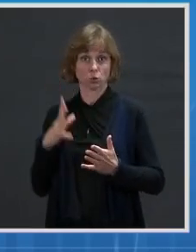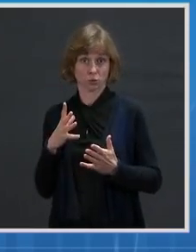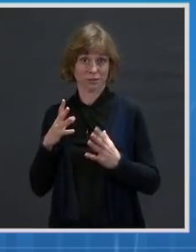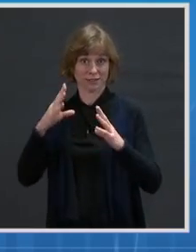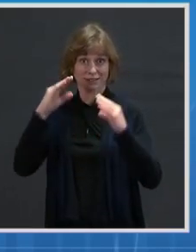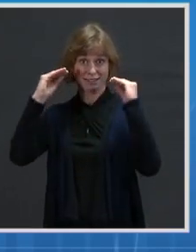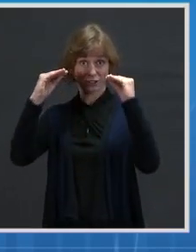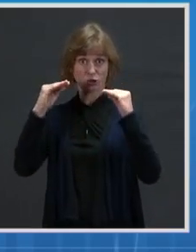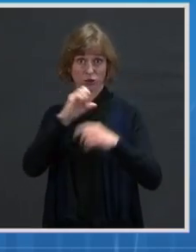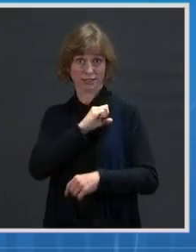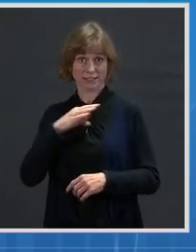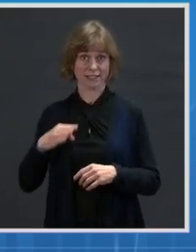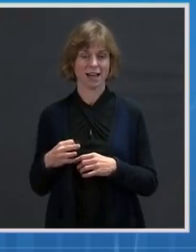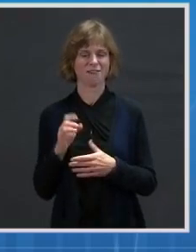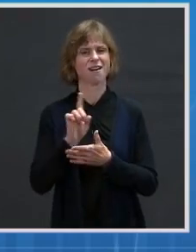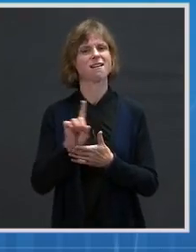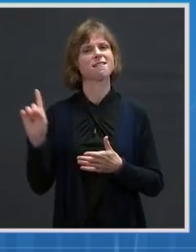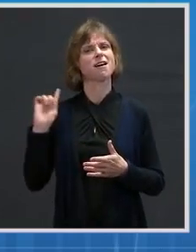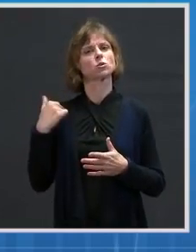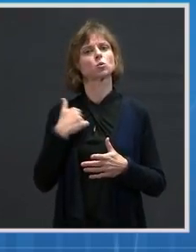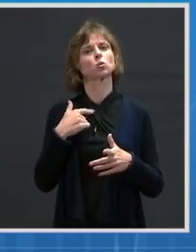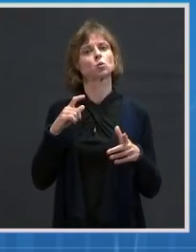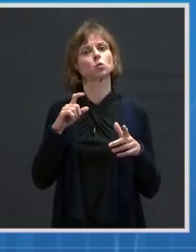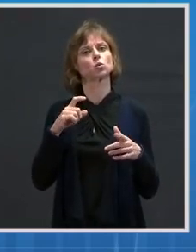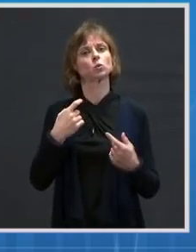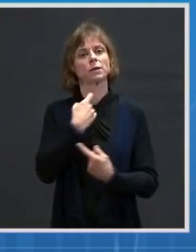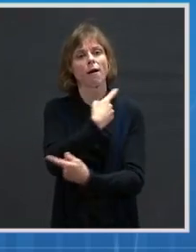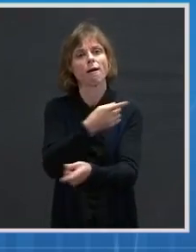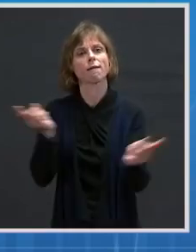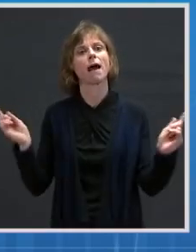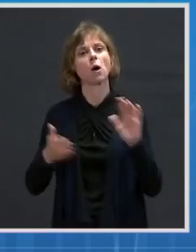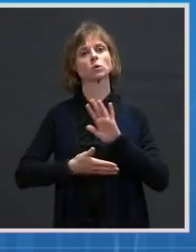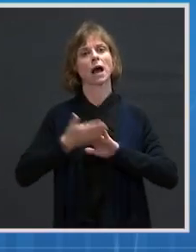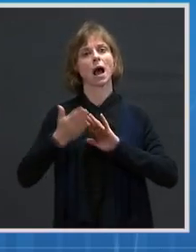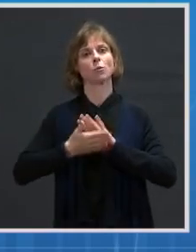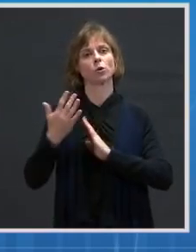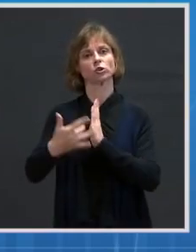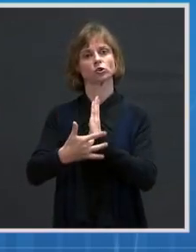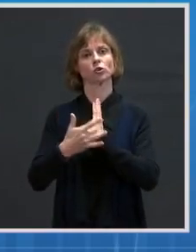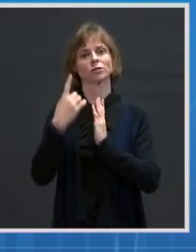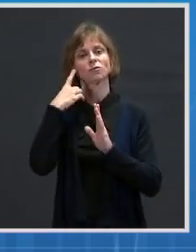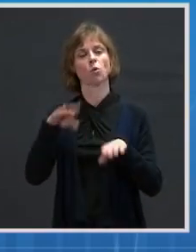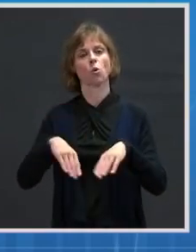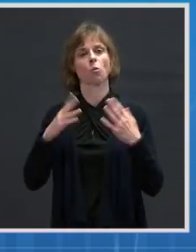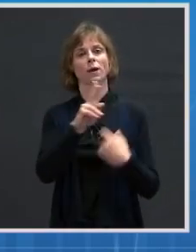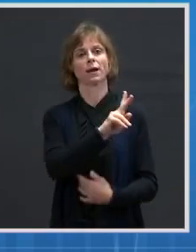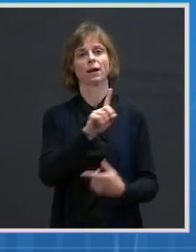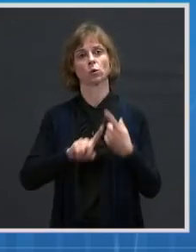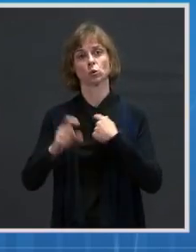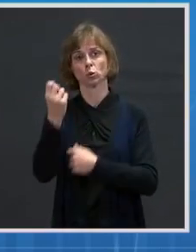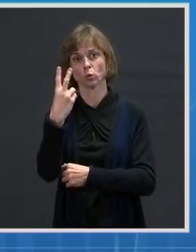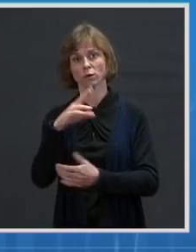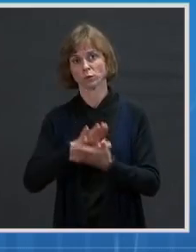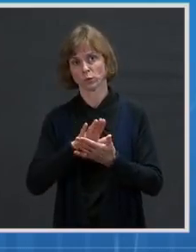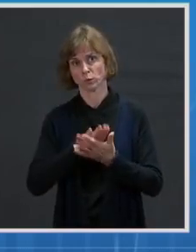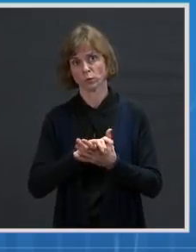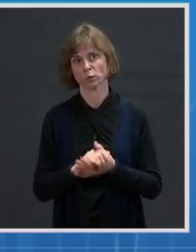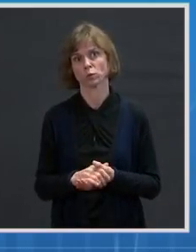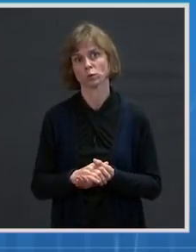ago, we released our operational strategy for opening K-12 schools. This strategy provides the